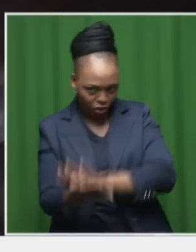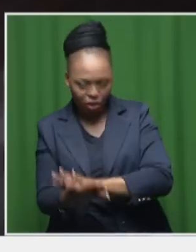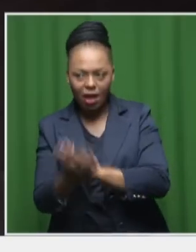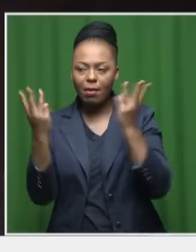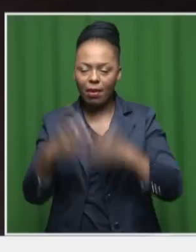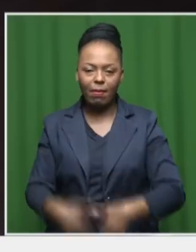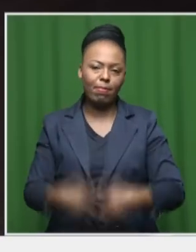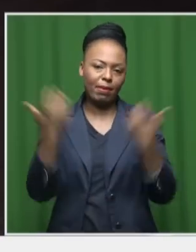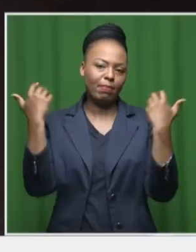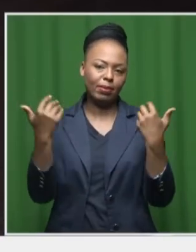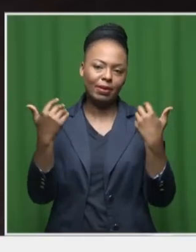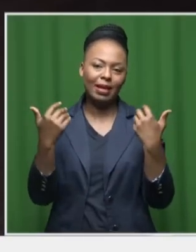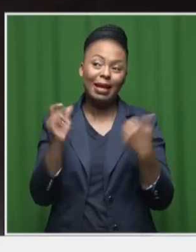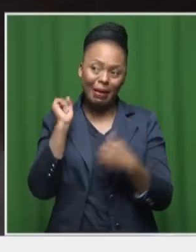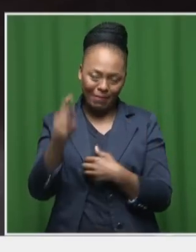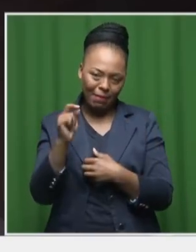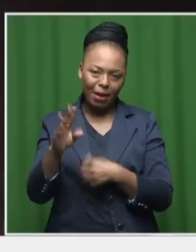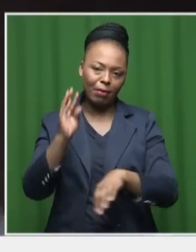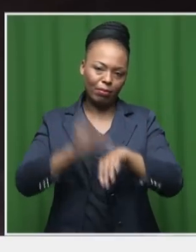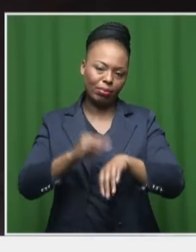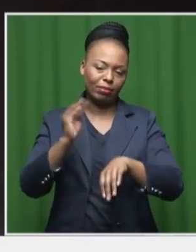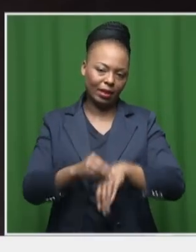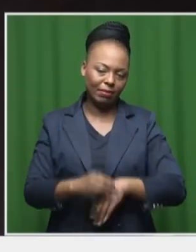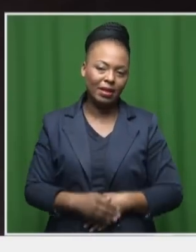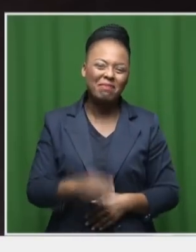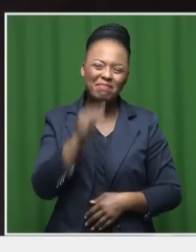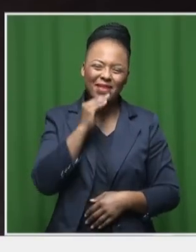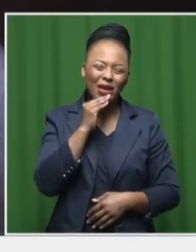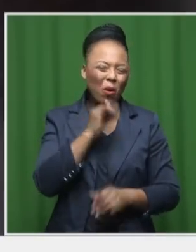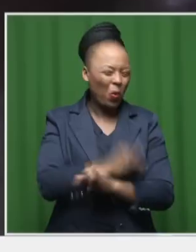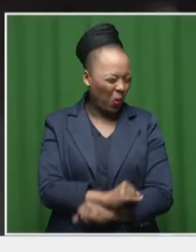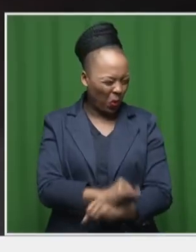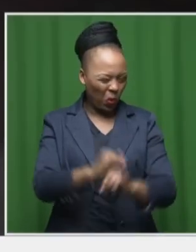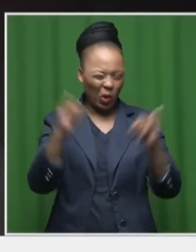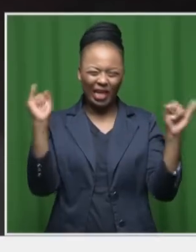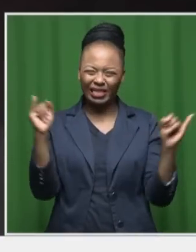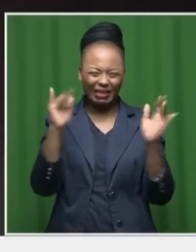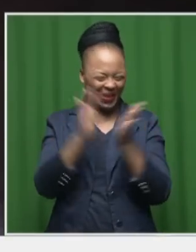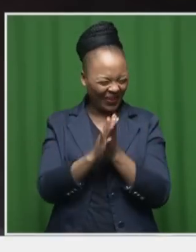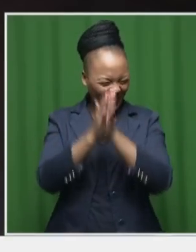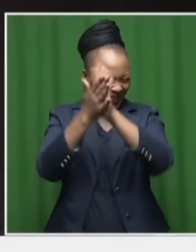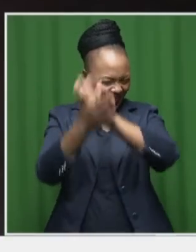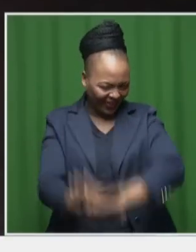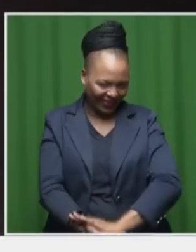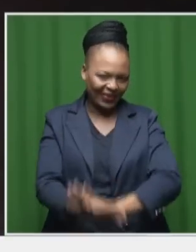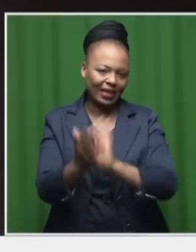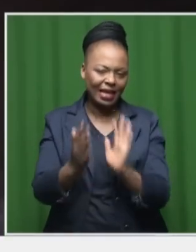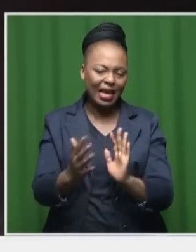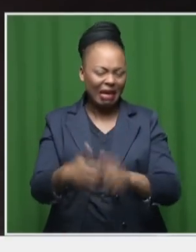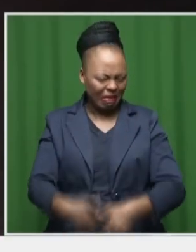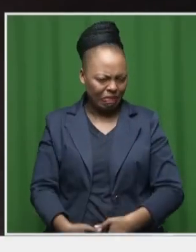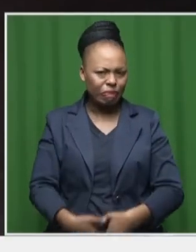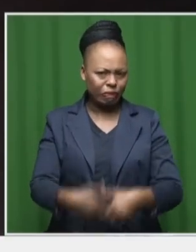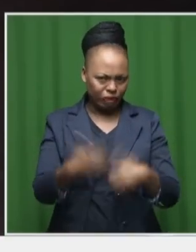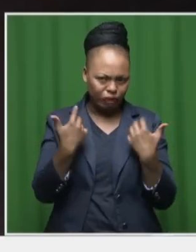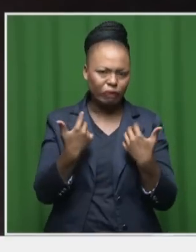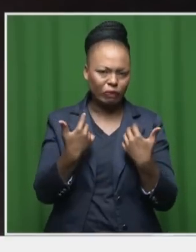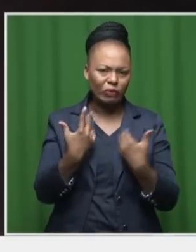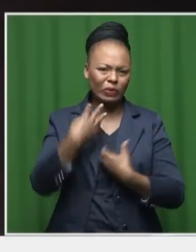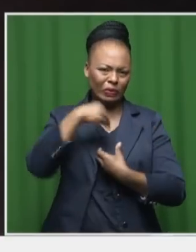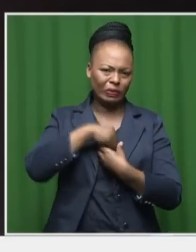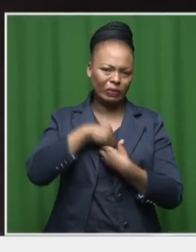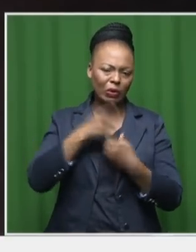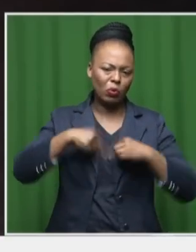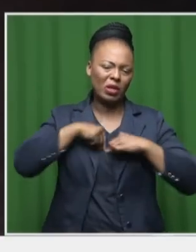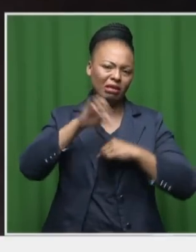capitalist system, which is rotten to the bone, and it is exhibiting itself in South